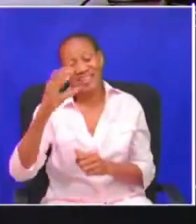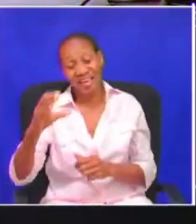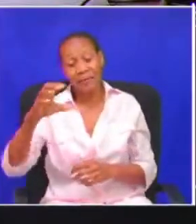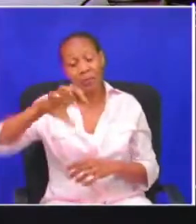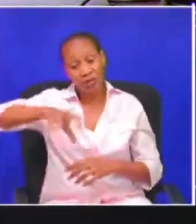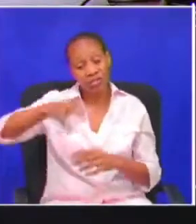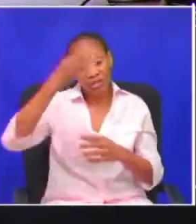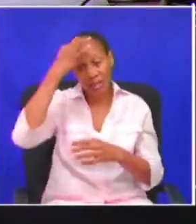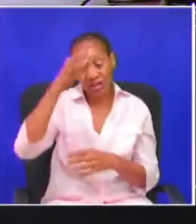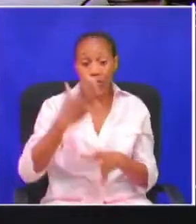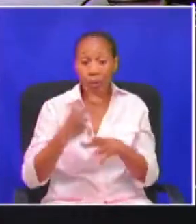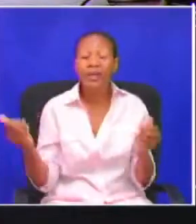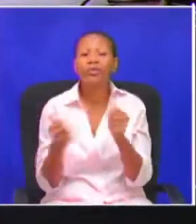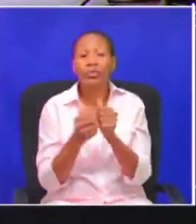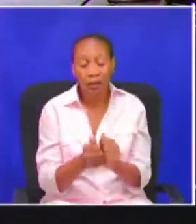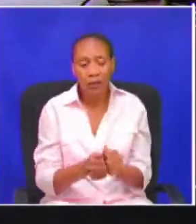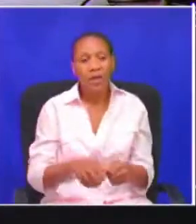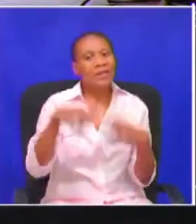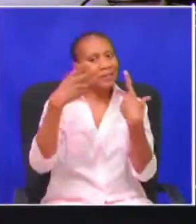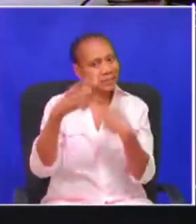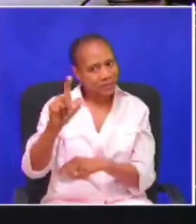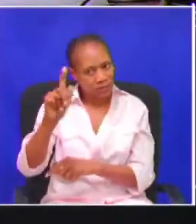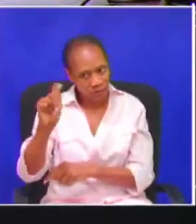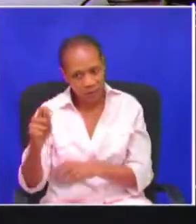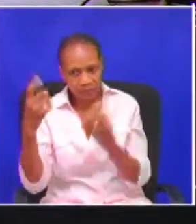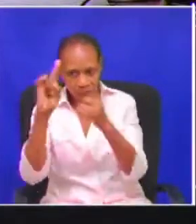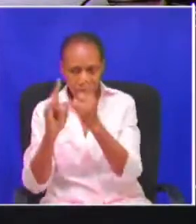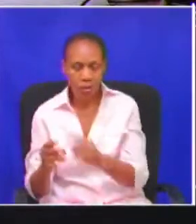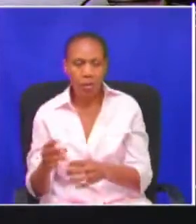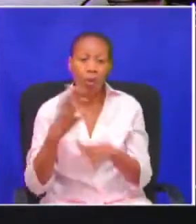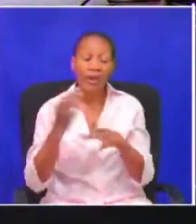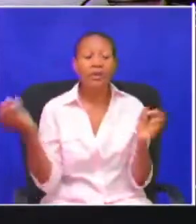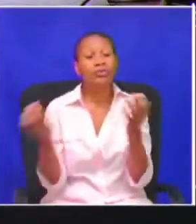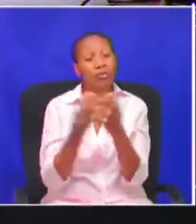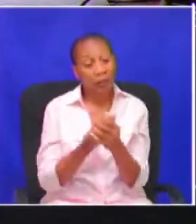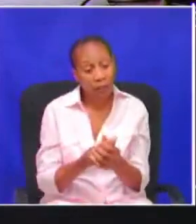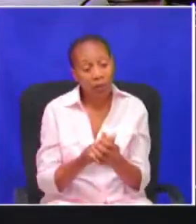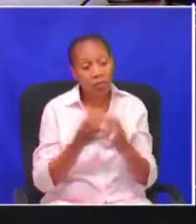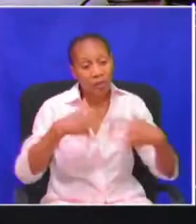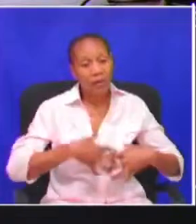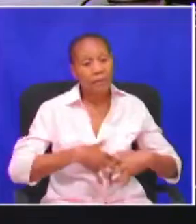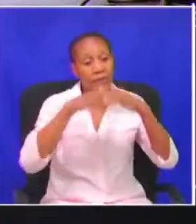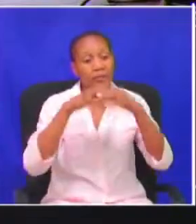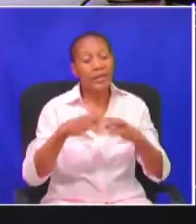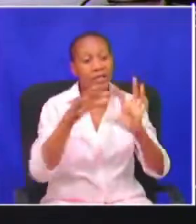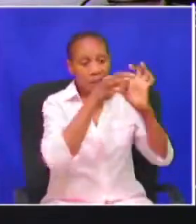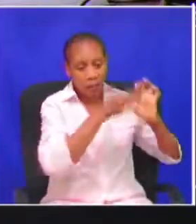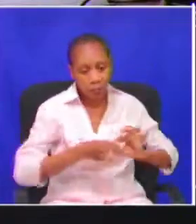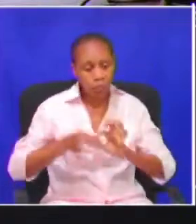Government and the City of Cape Town, is implementing an integrated,